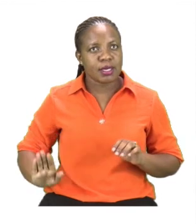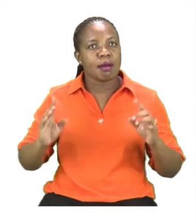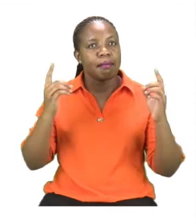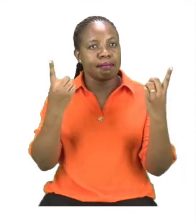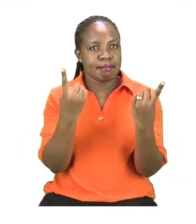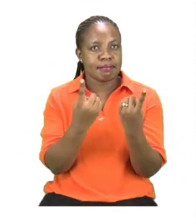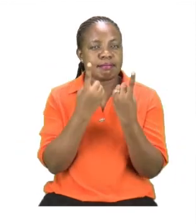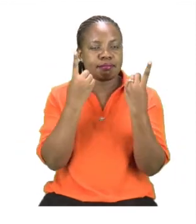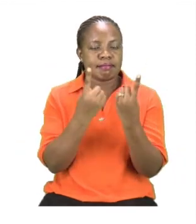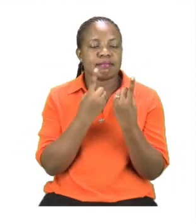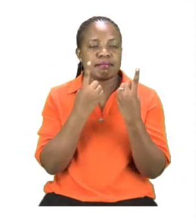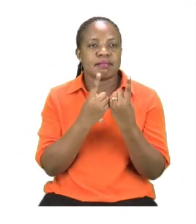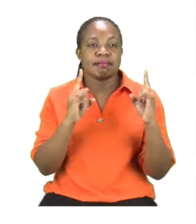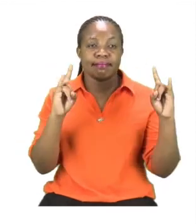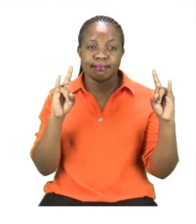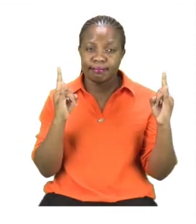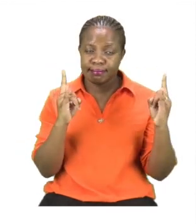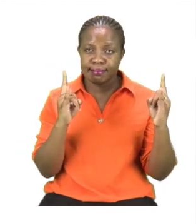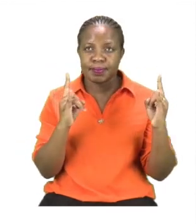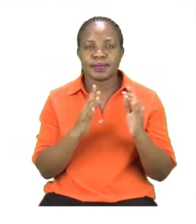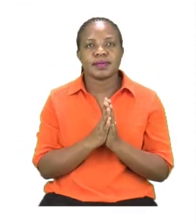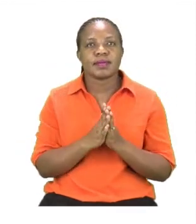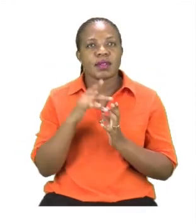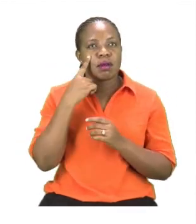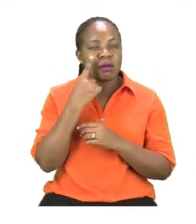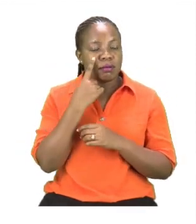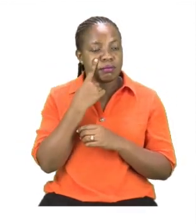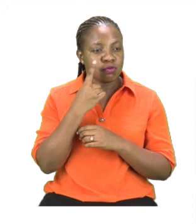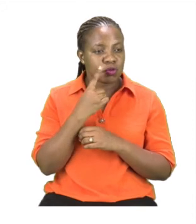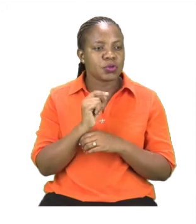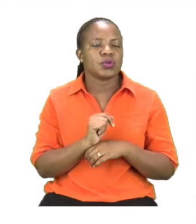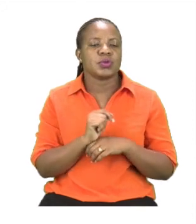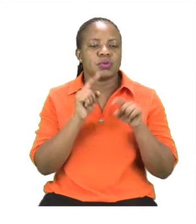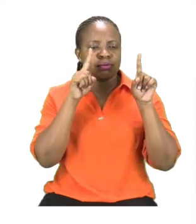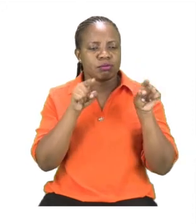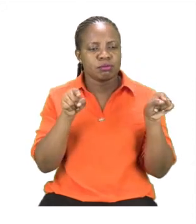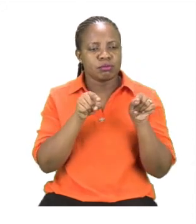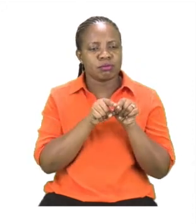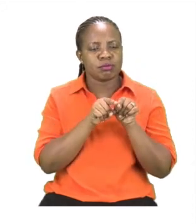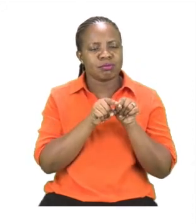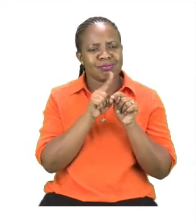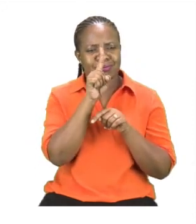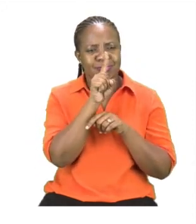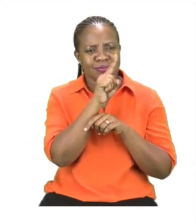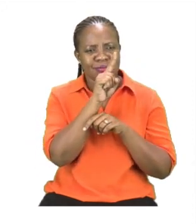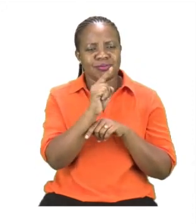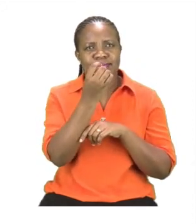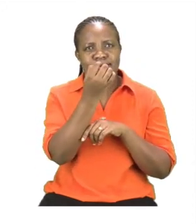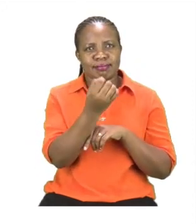sentence, because it is marked with an X, the picture is marked with an X, we know that